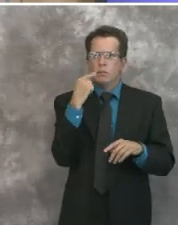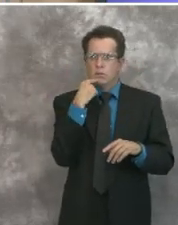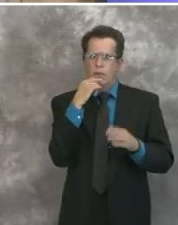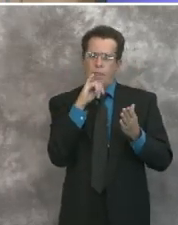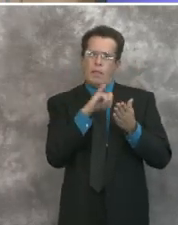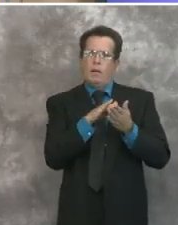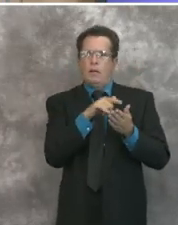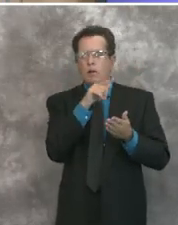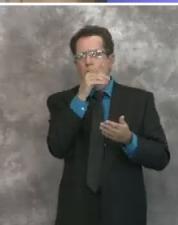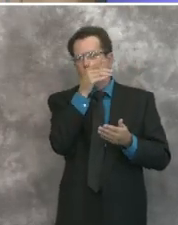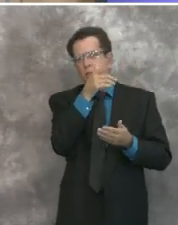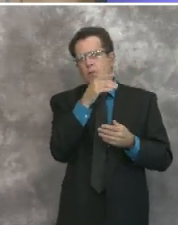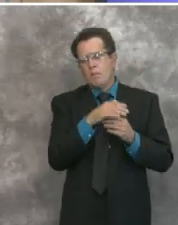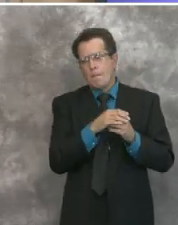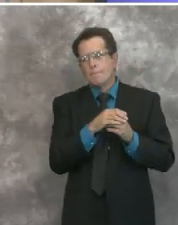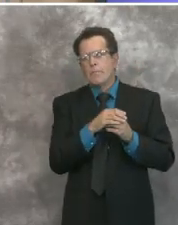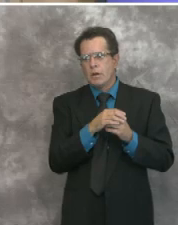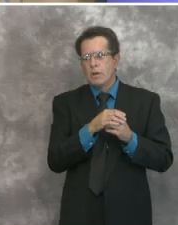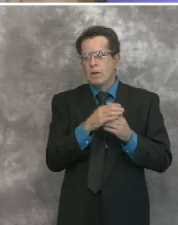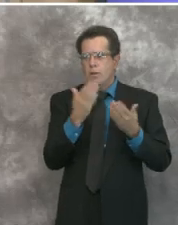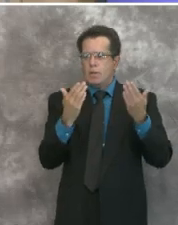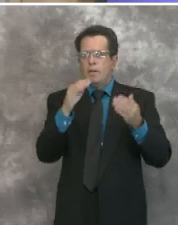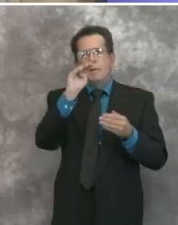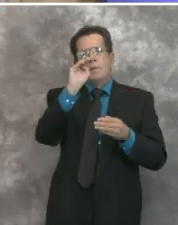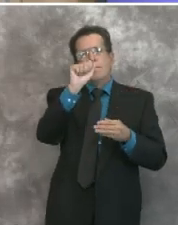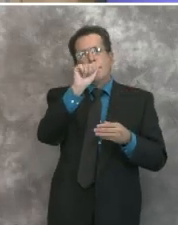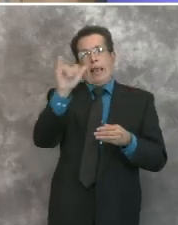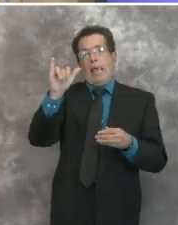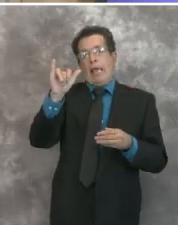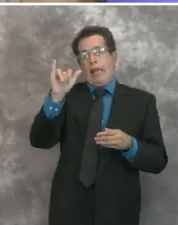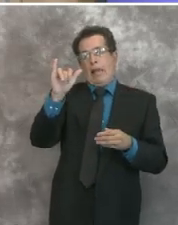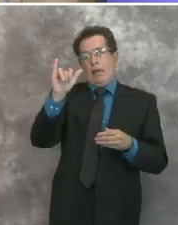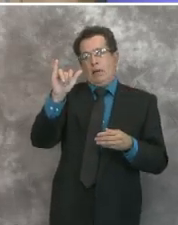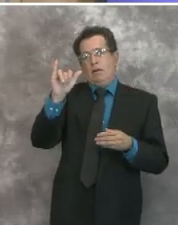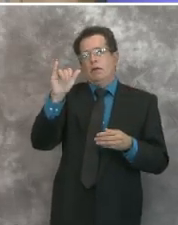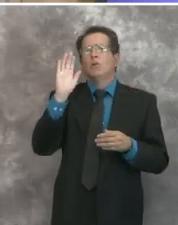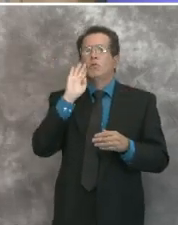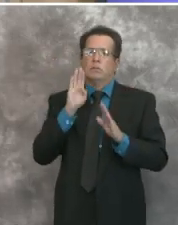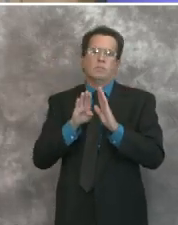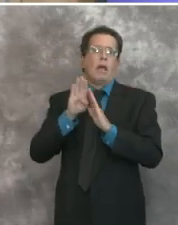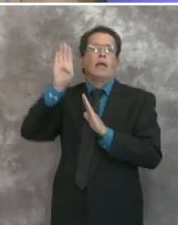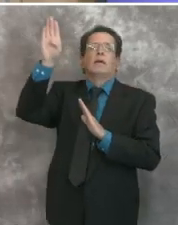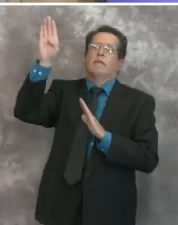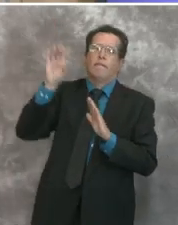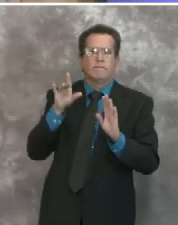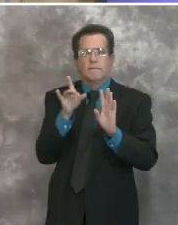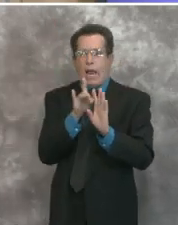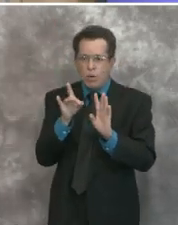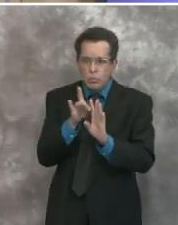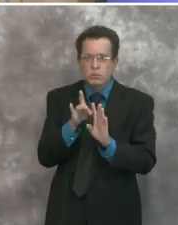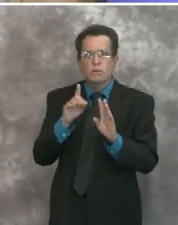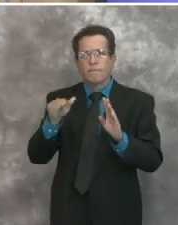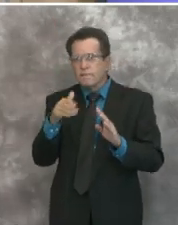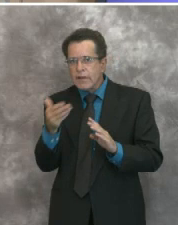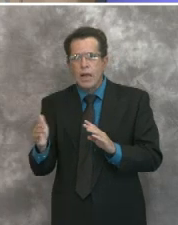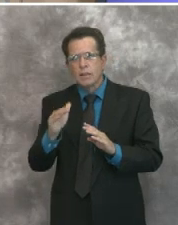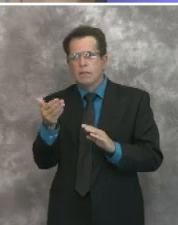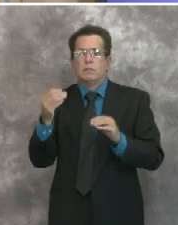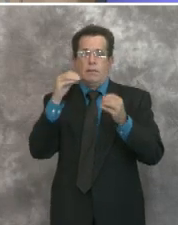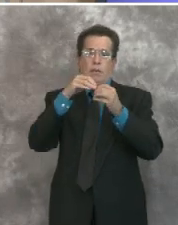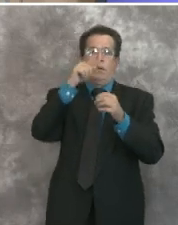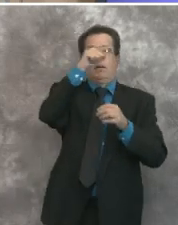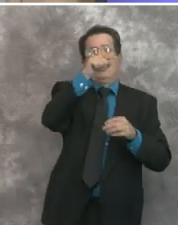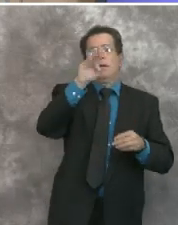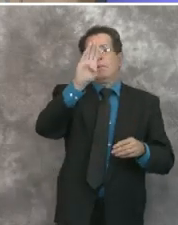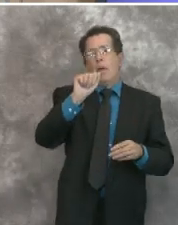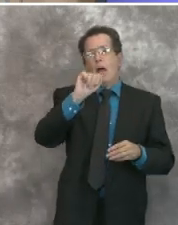indicated that May is likely to have the largest spike of viral transmissions and fatalities in Baja,